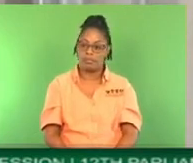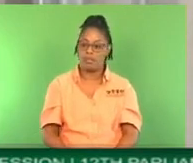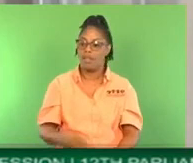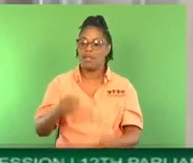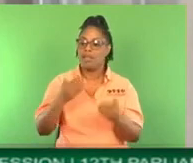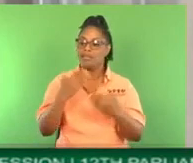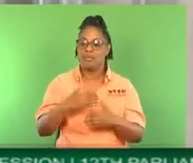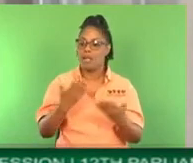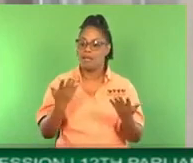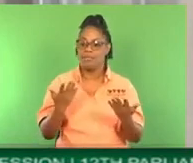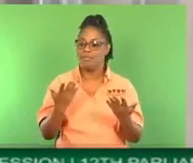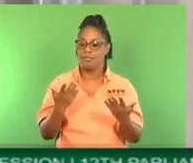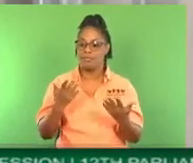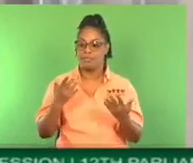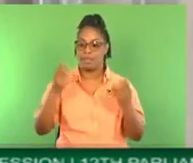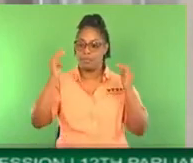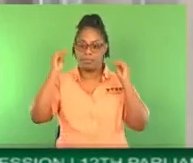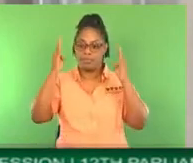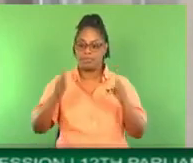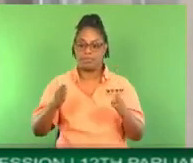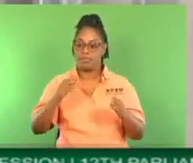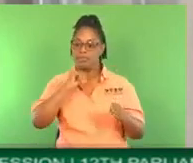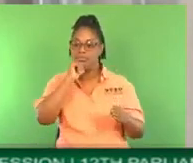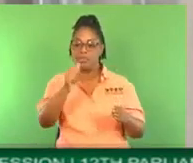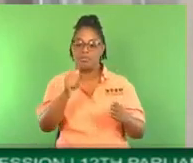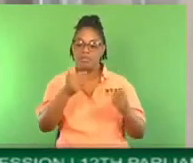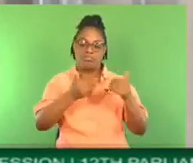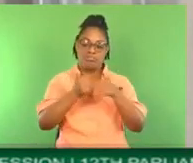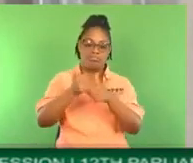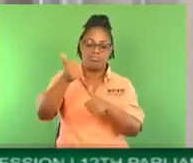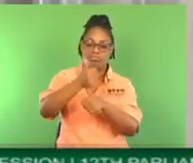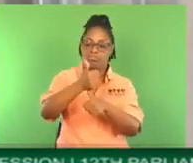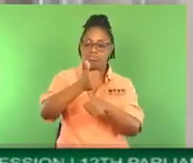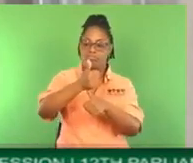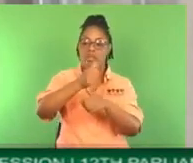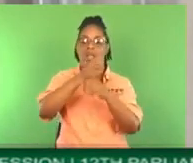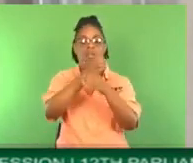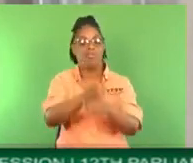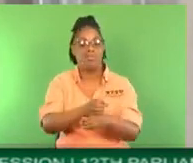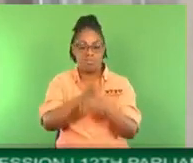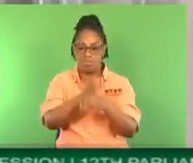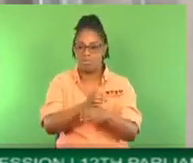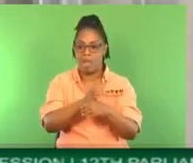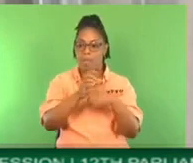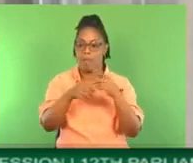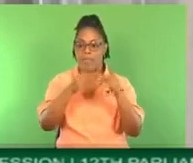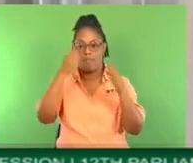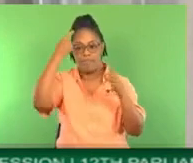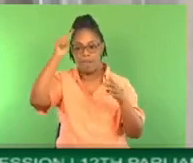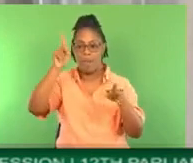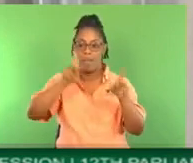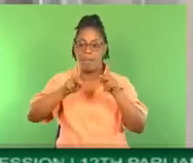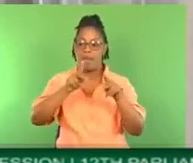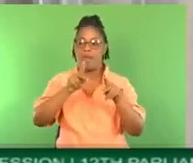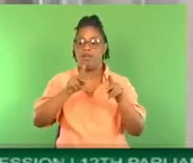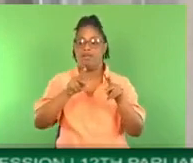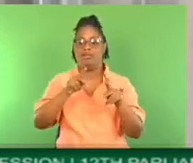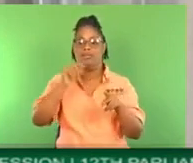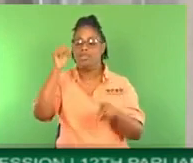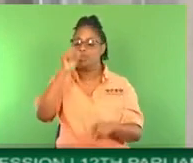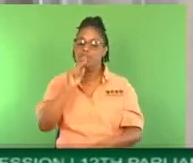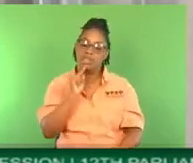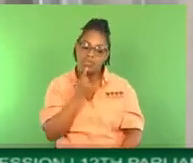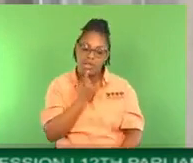not prioritize care facilities specifically designed for persons coping with serious